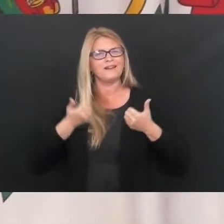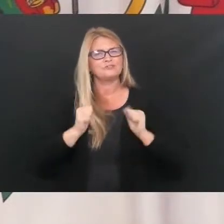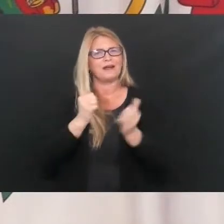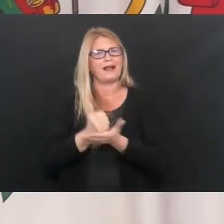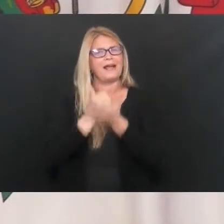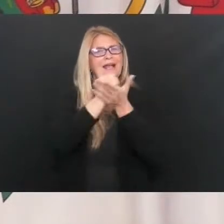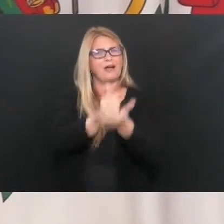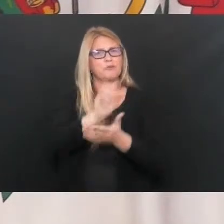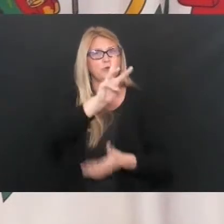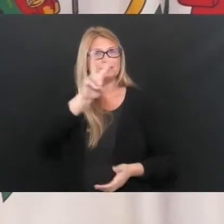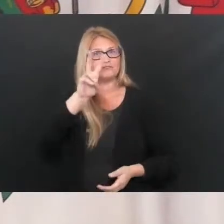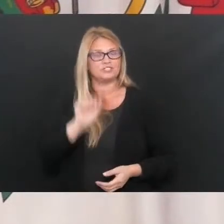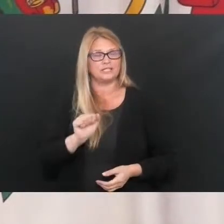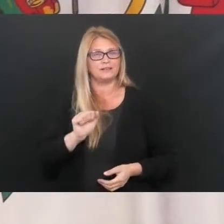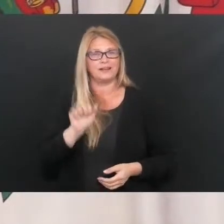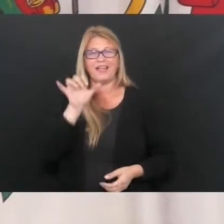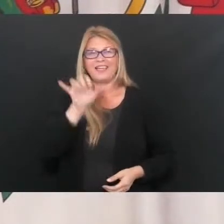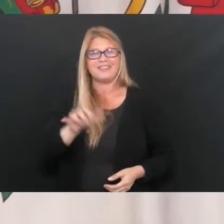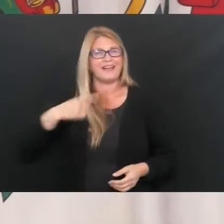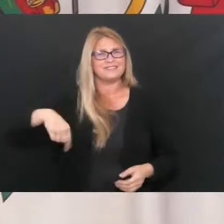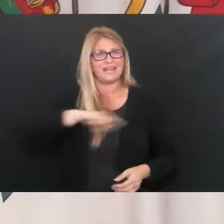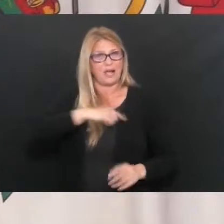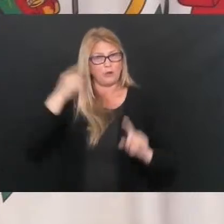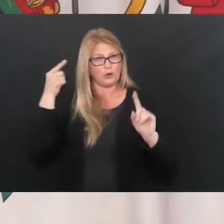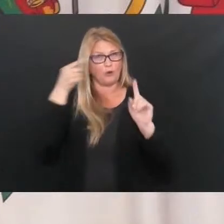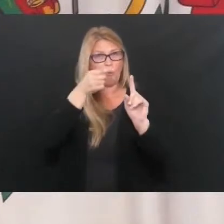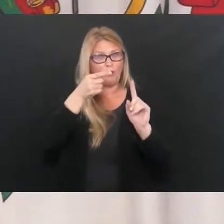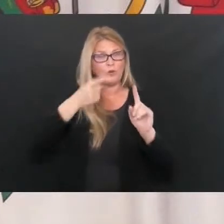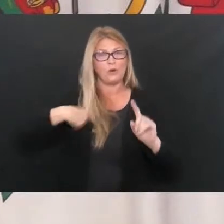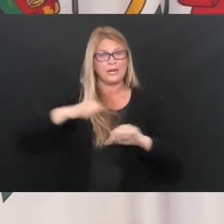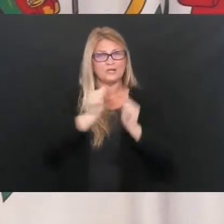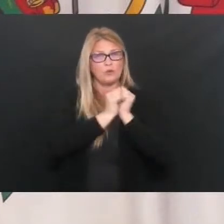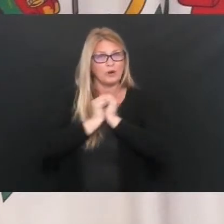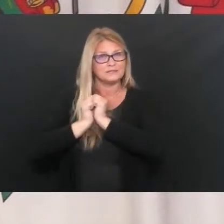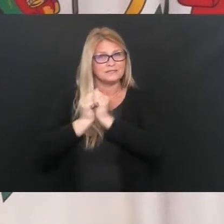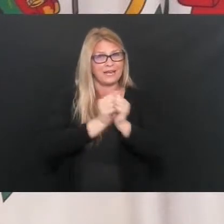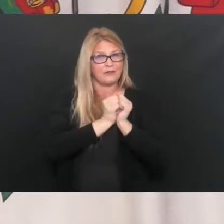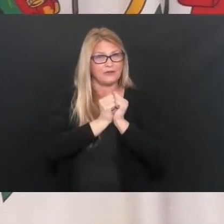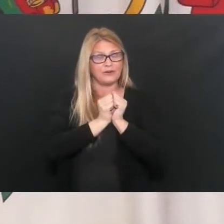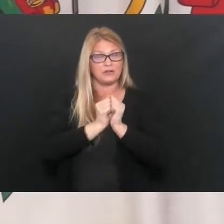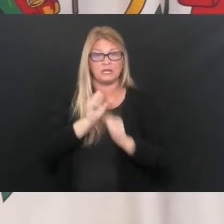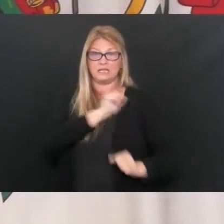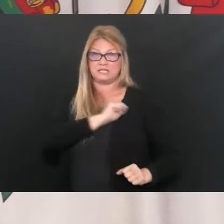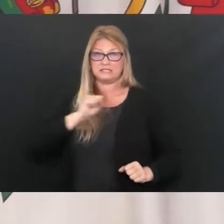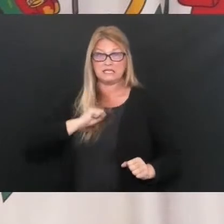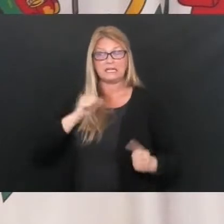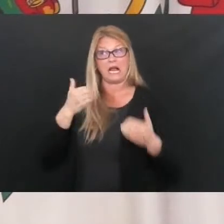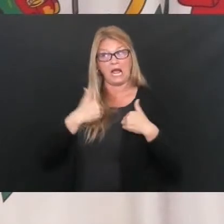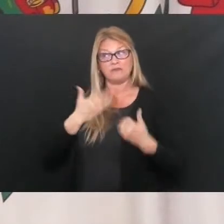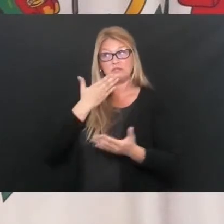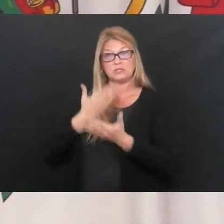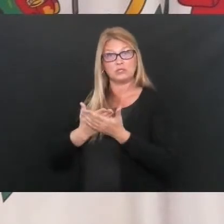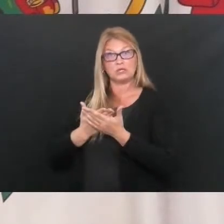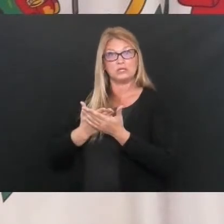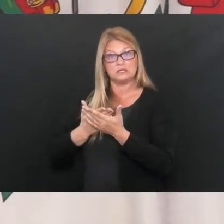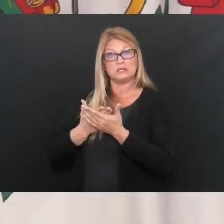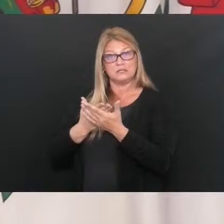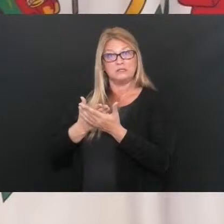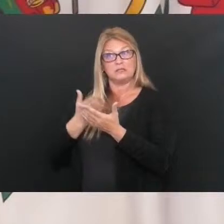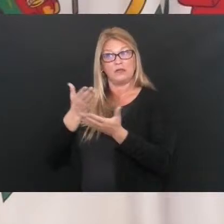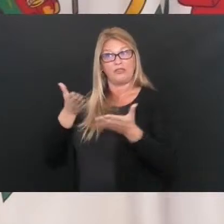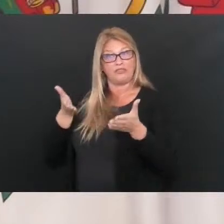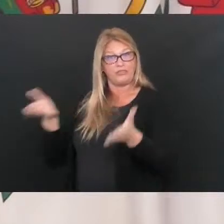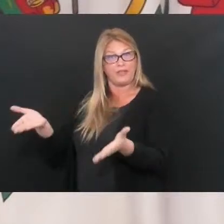should be doing. We should absolutely all be pulling the rope together and helping. I think the Senate plan's got some real promise, and